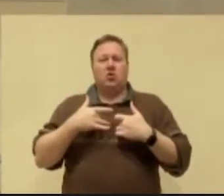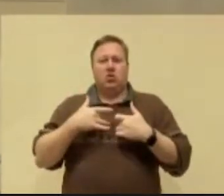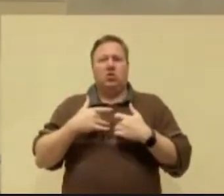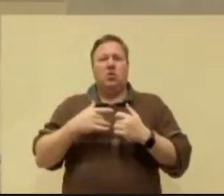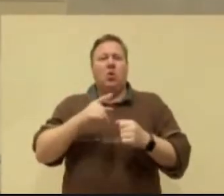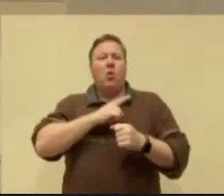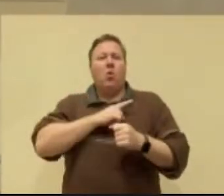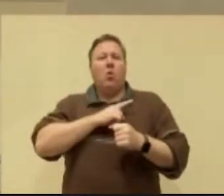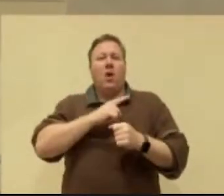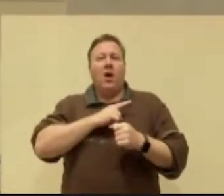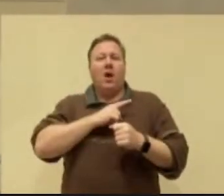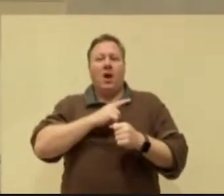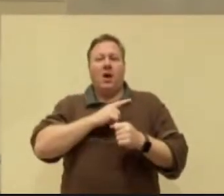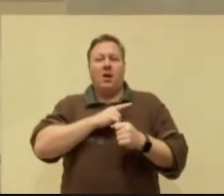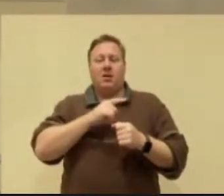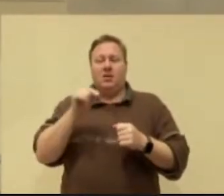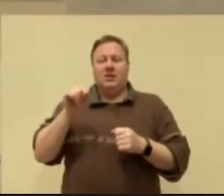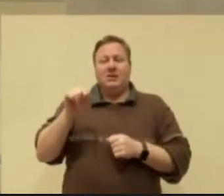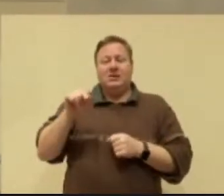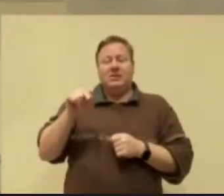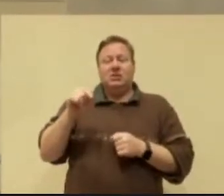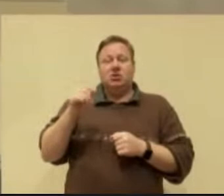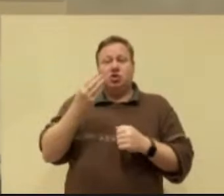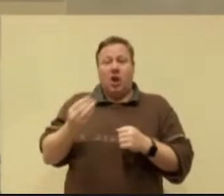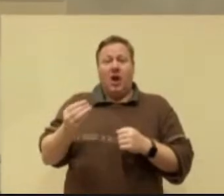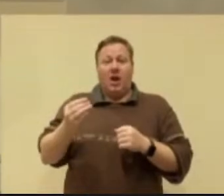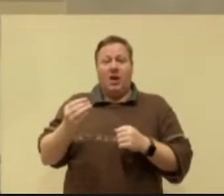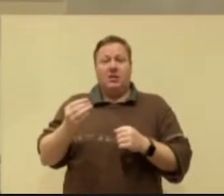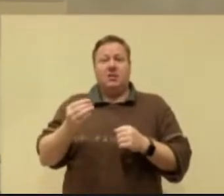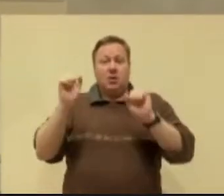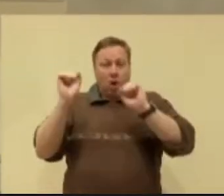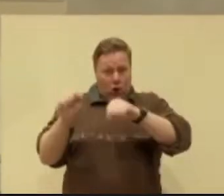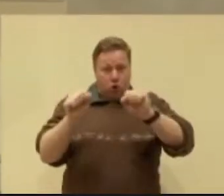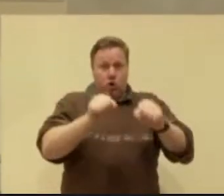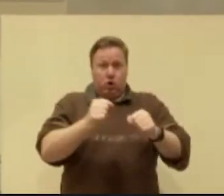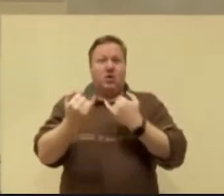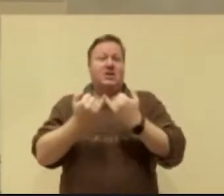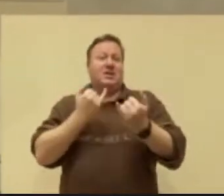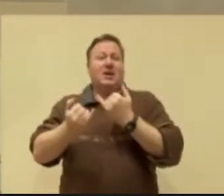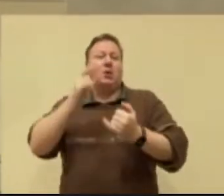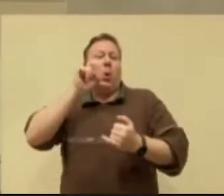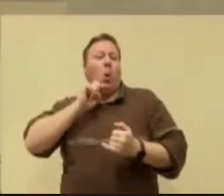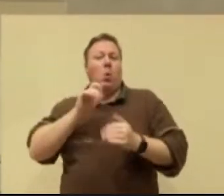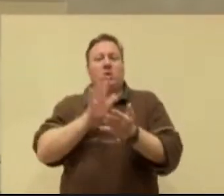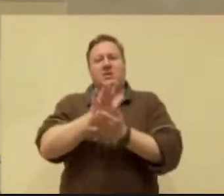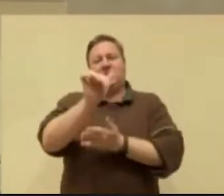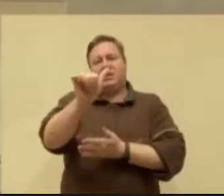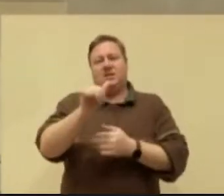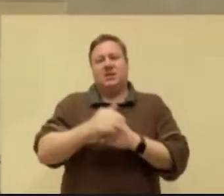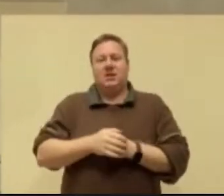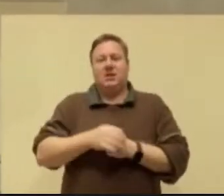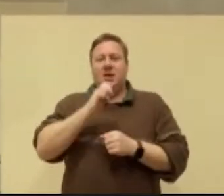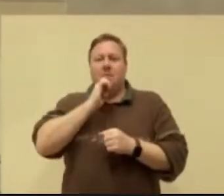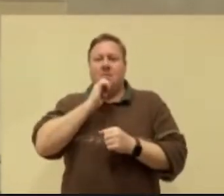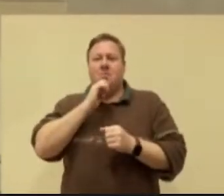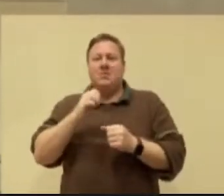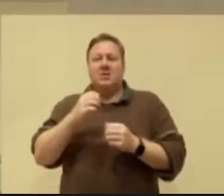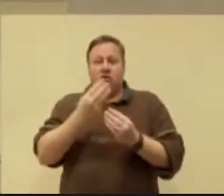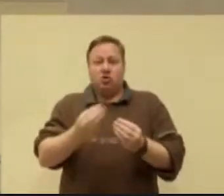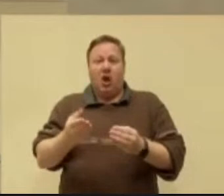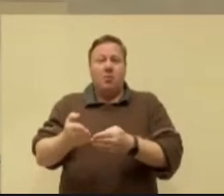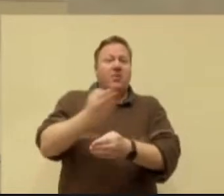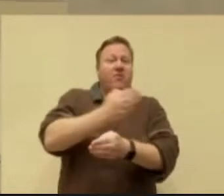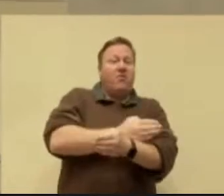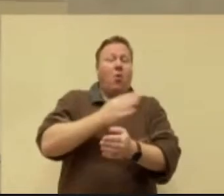able to deliver babies before the age of 16 it means there has been a child of sexual abuse